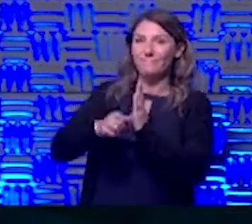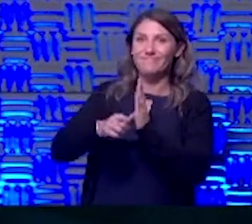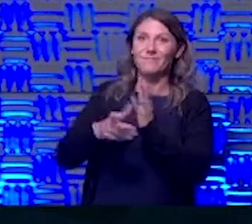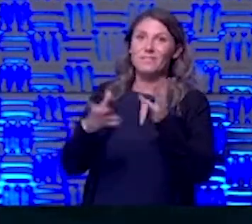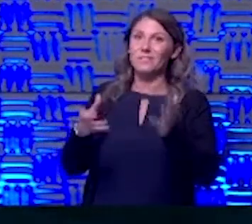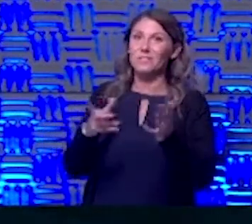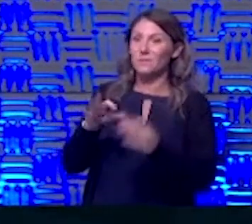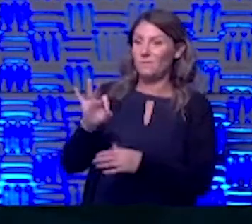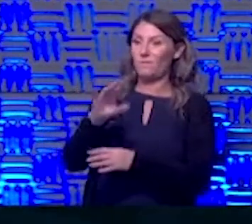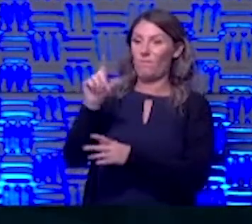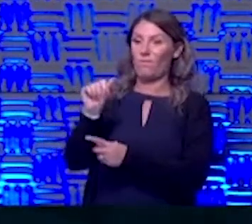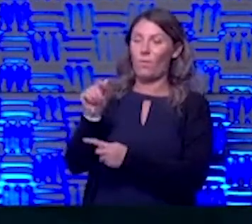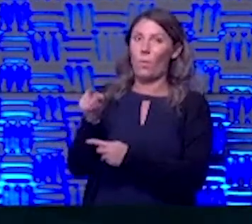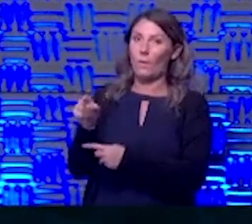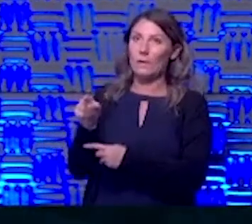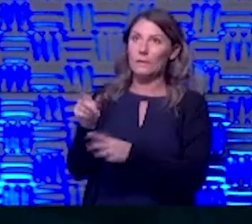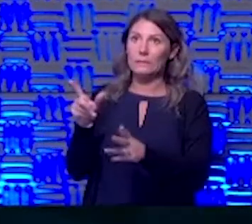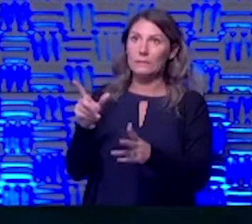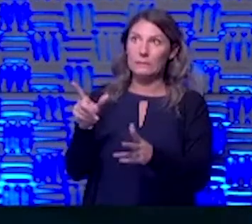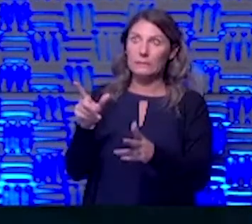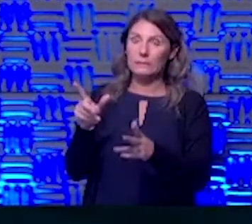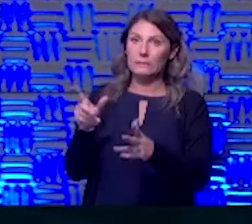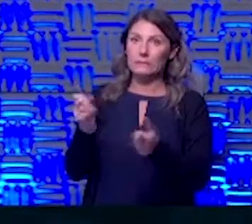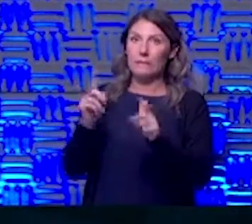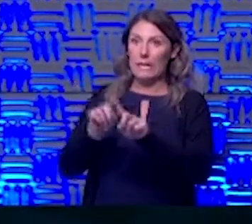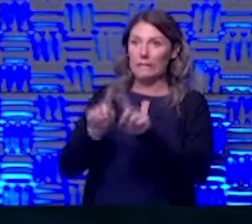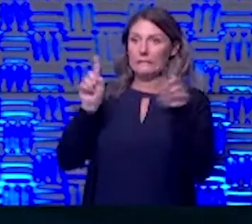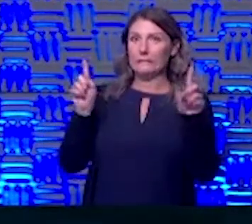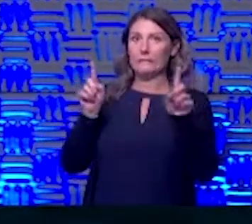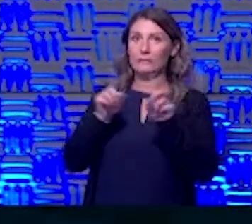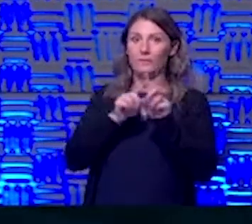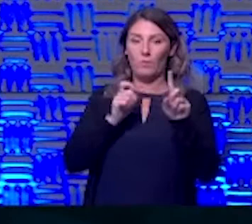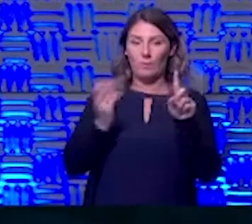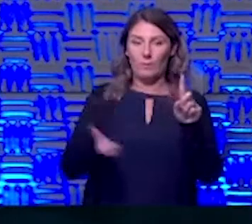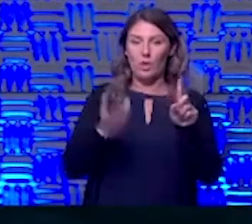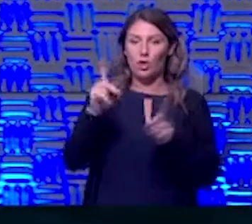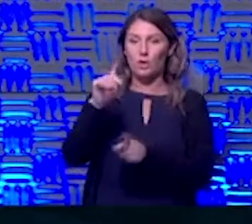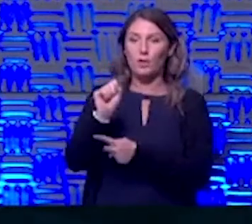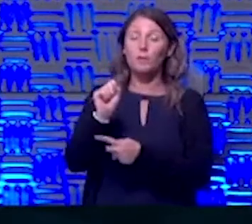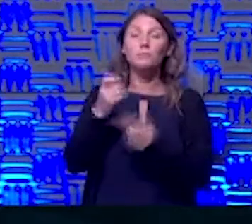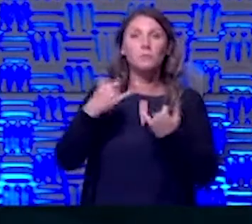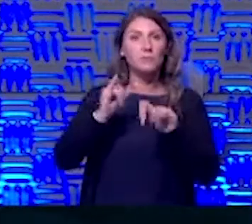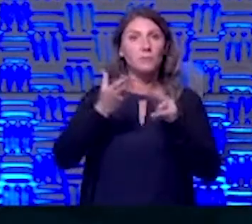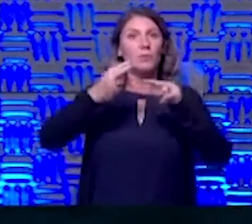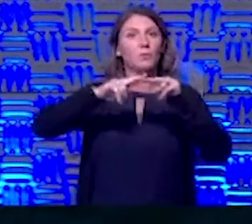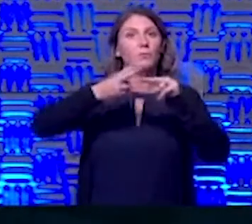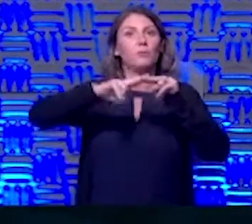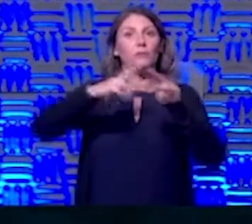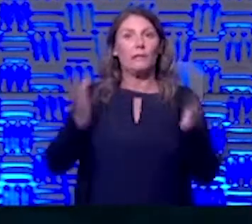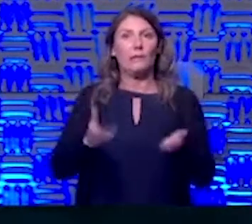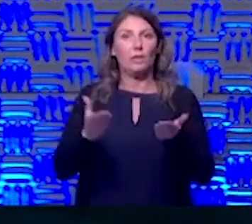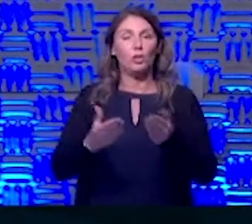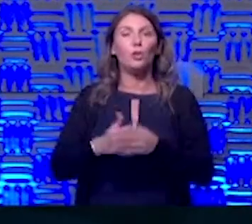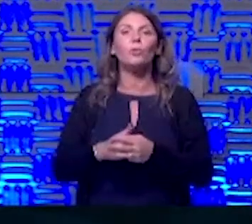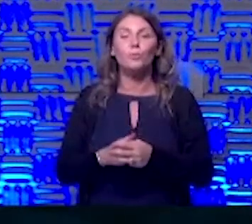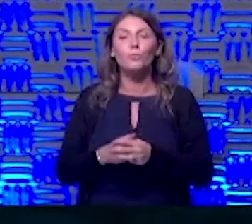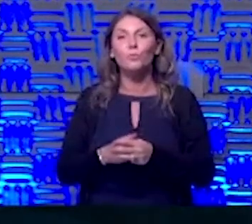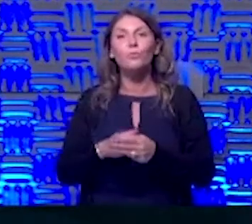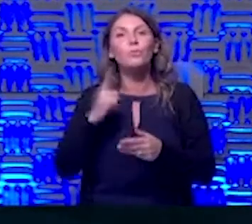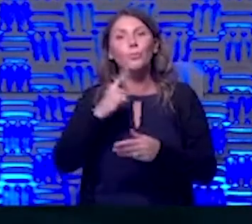is much different than it is here, although it's still increasing here. We have, as you